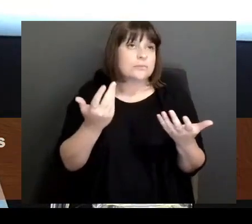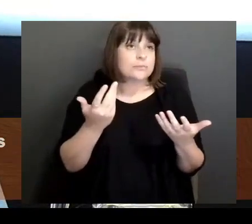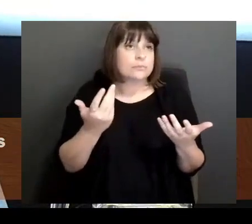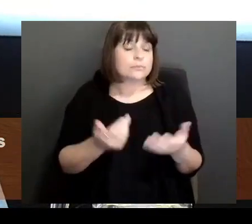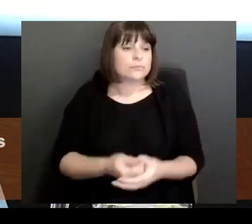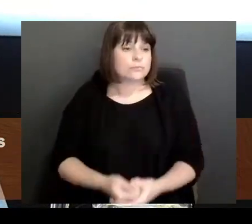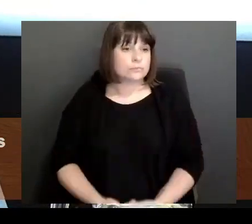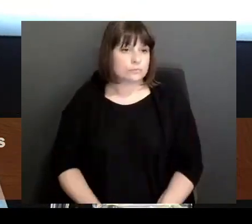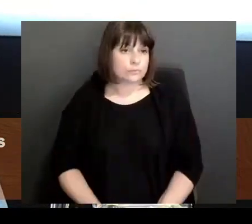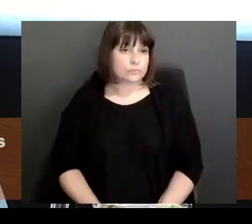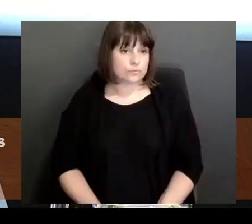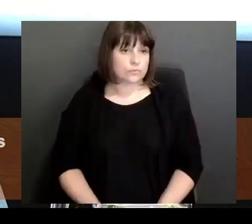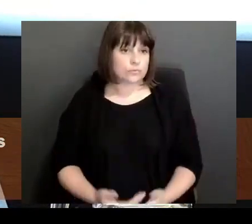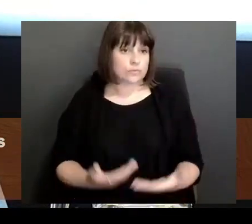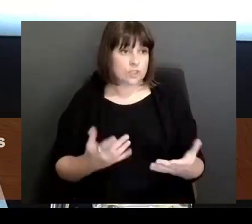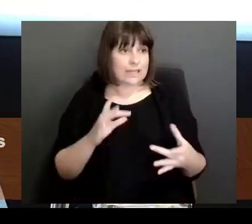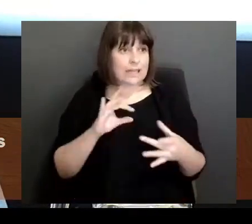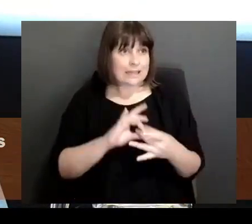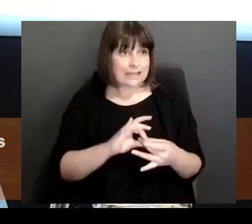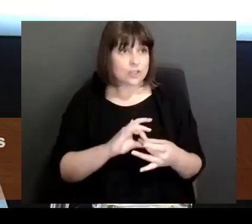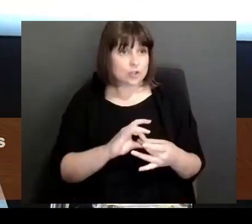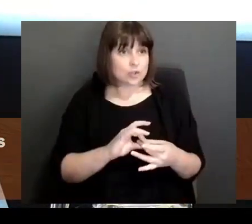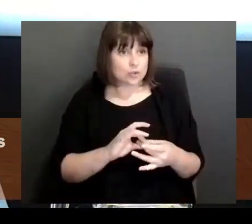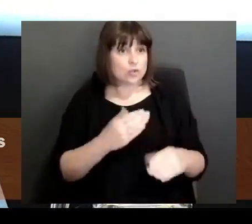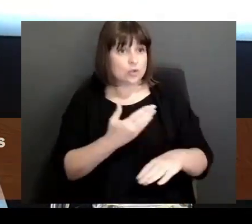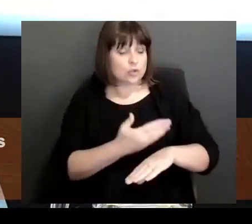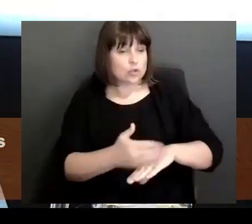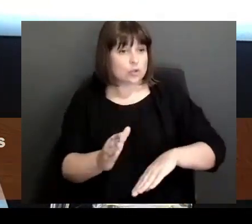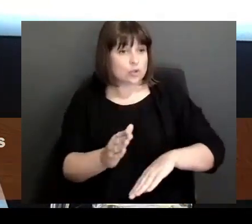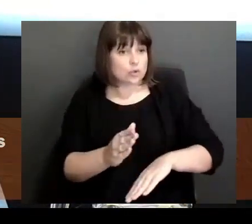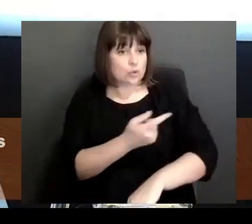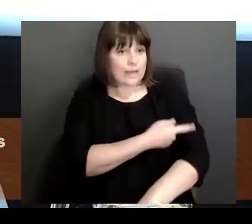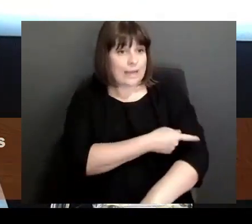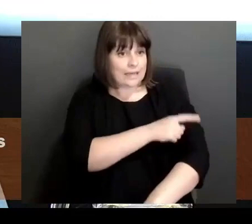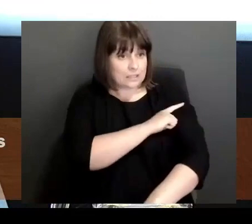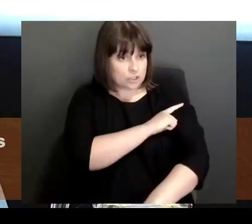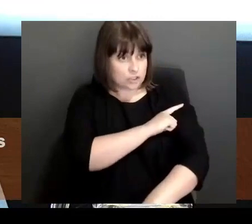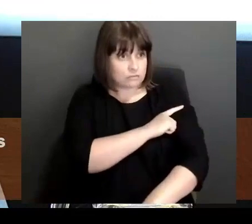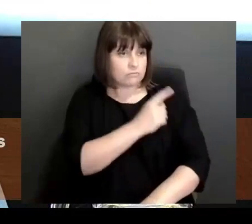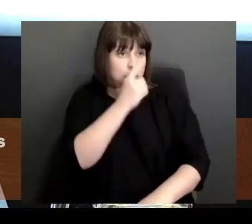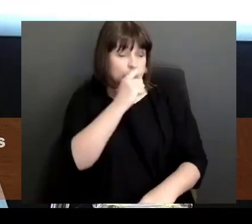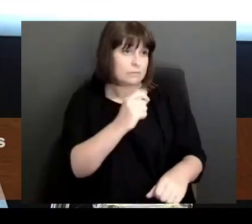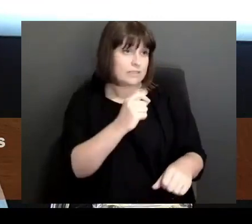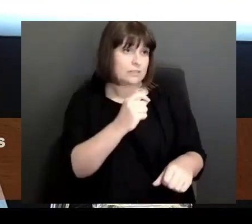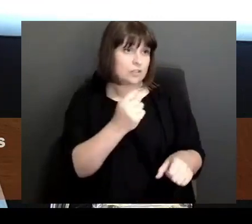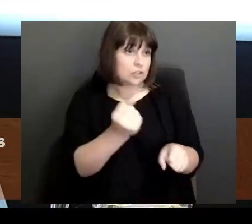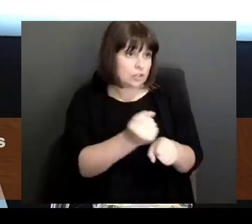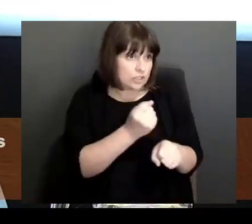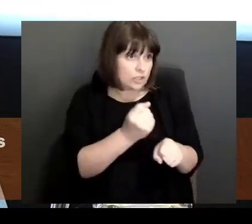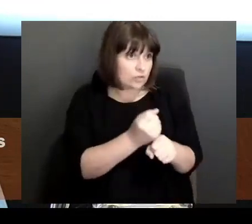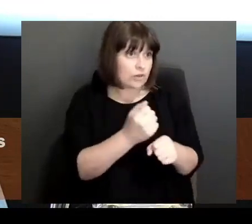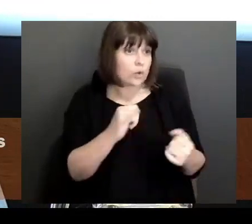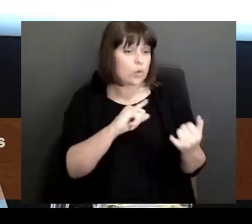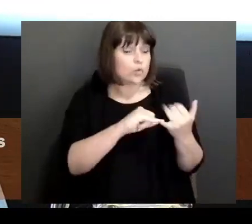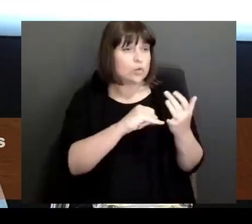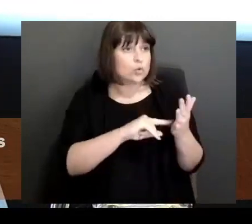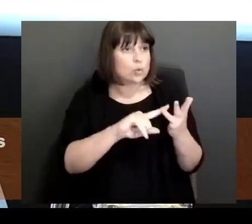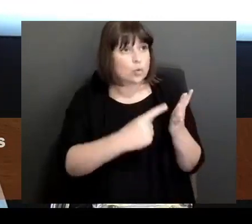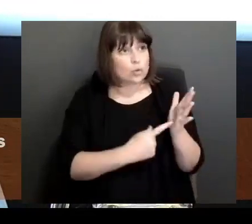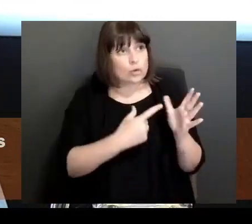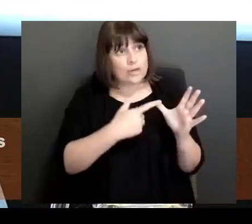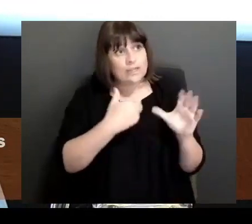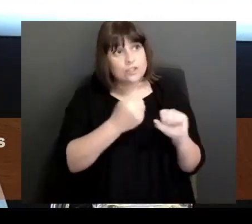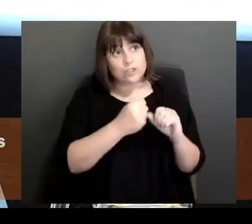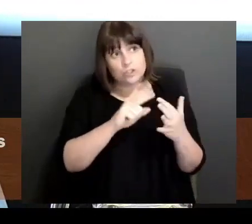to apply to new renewable energy projects, whether they are generation or storage technologies. We are, though, as I talked